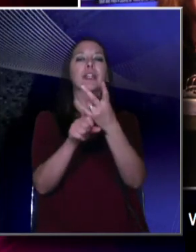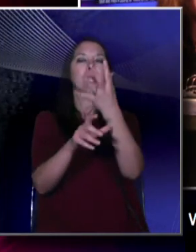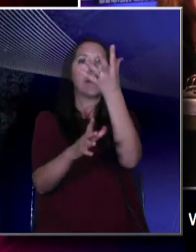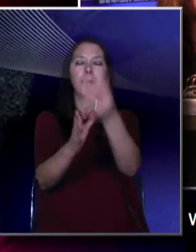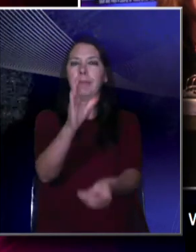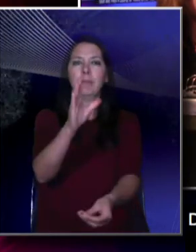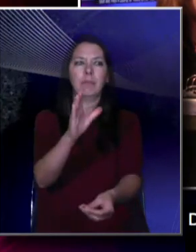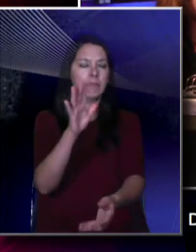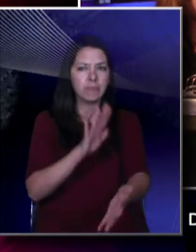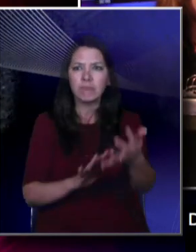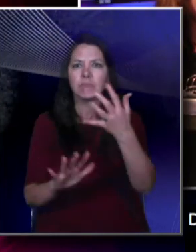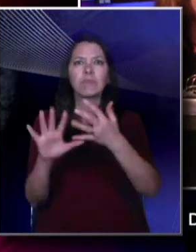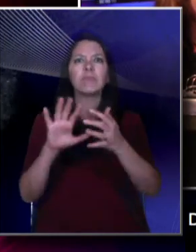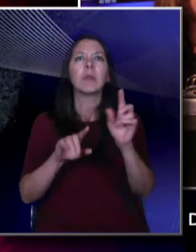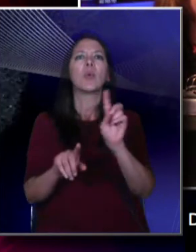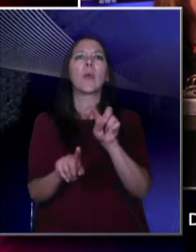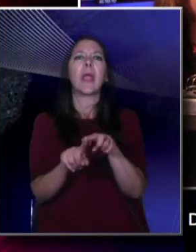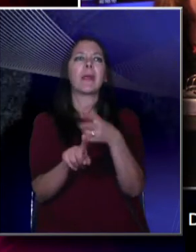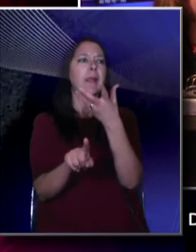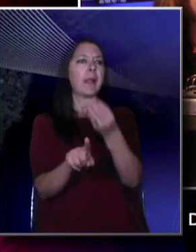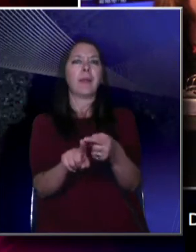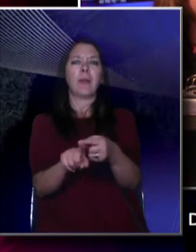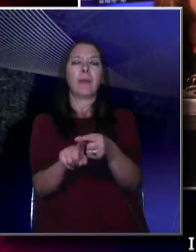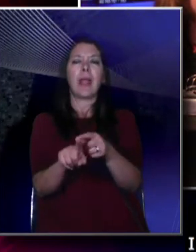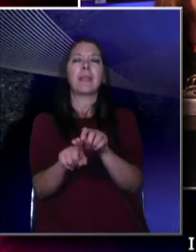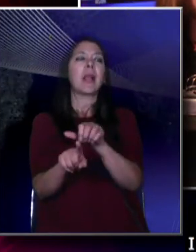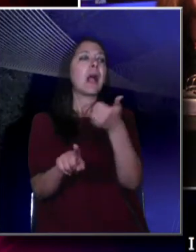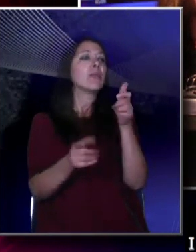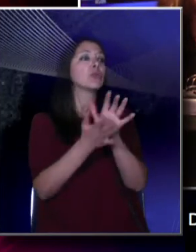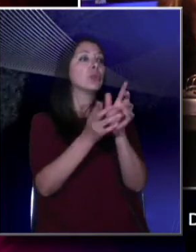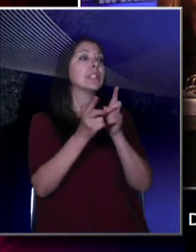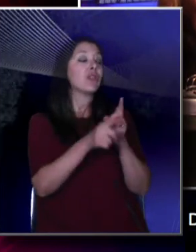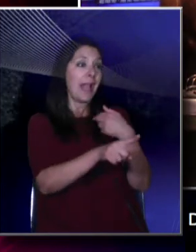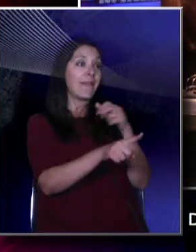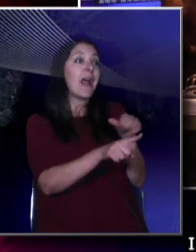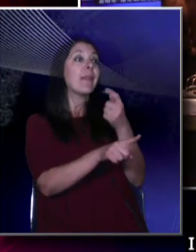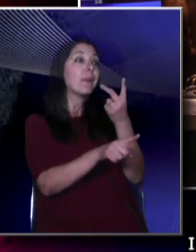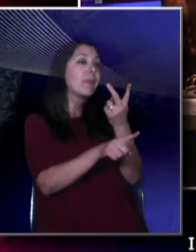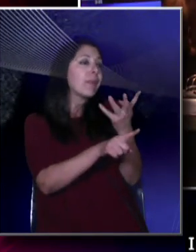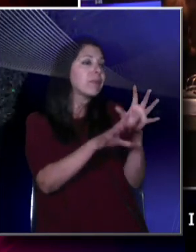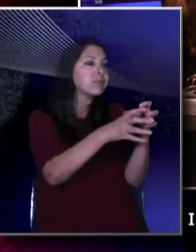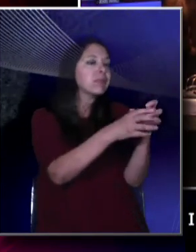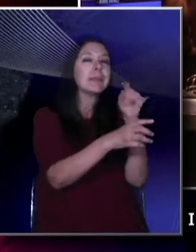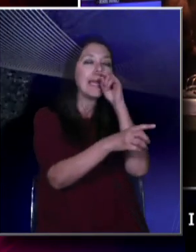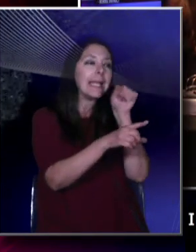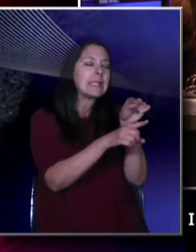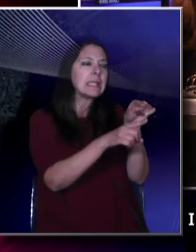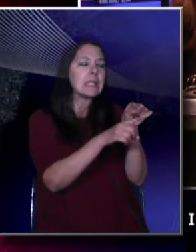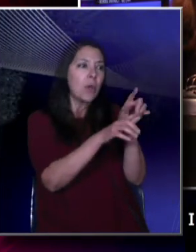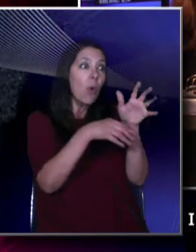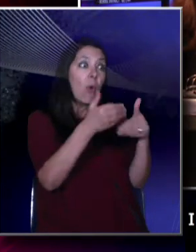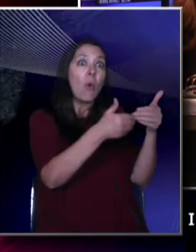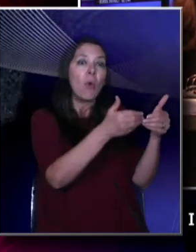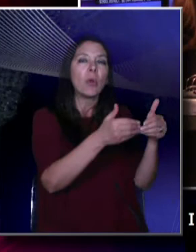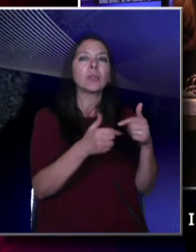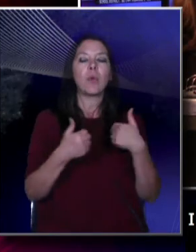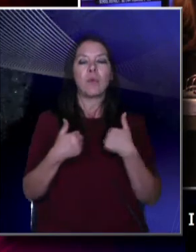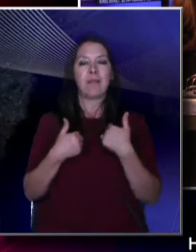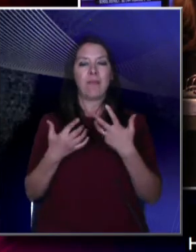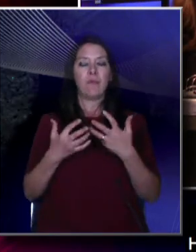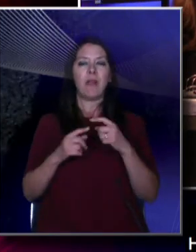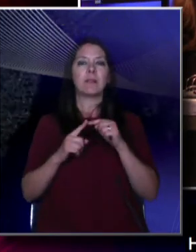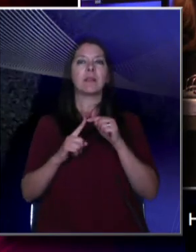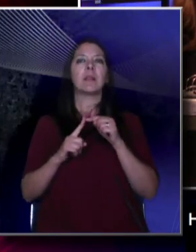then they have another cluster in another school district. So I'm thinking if we could have a